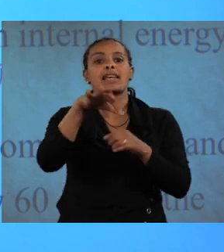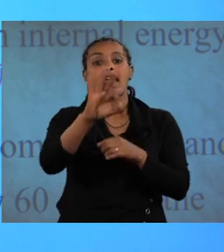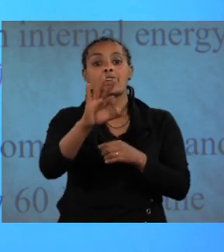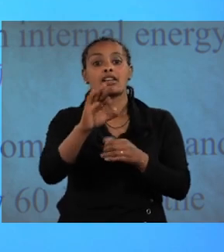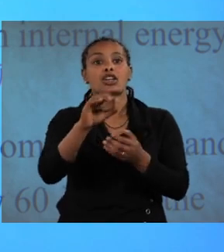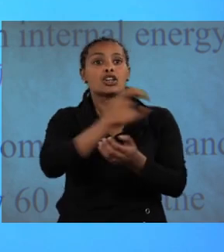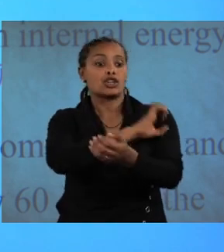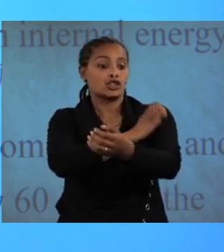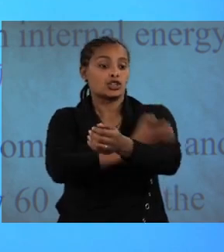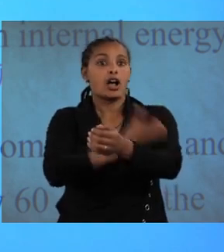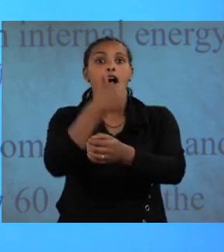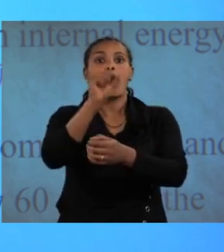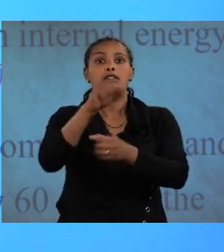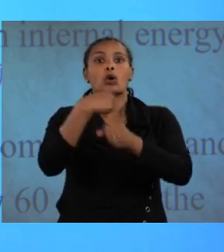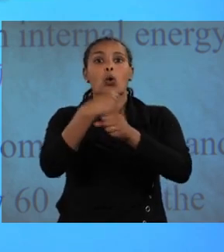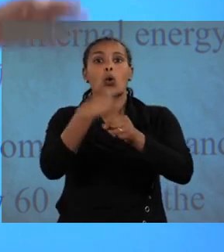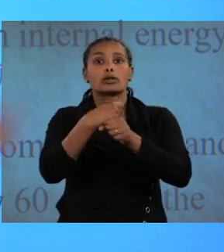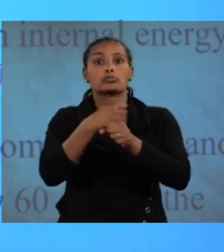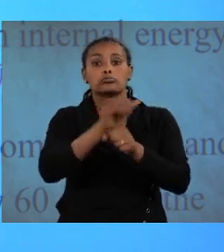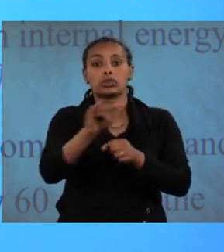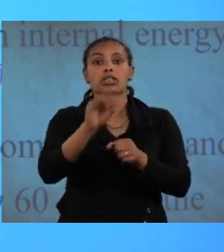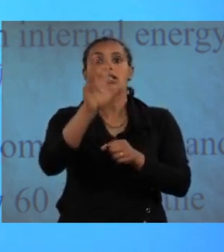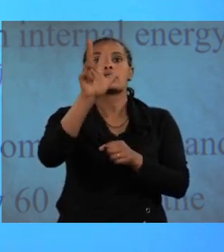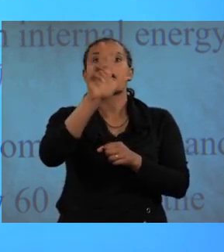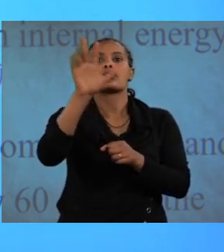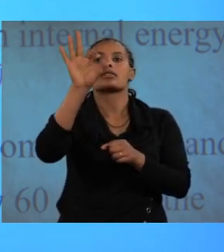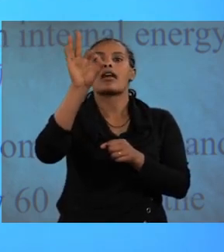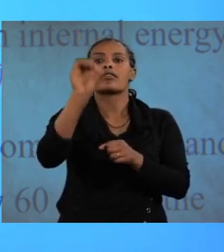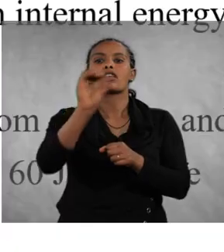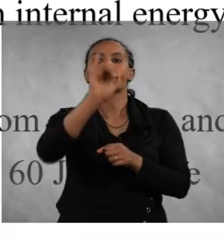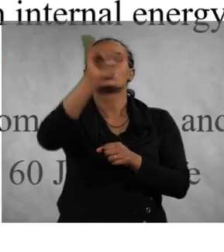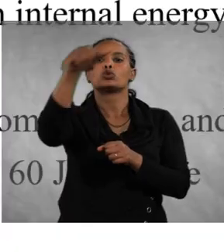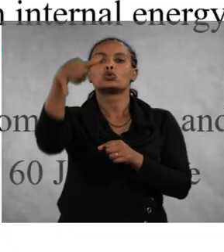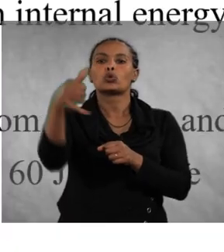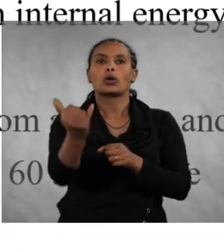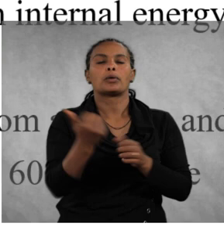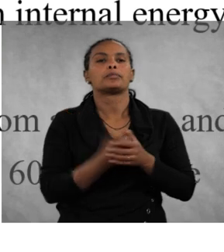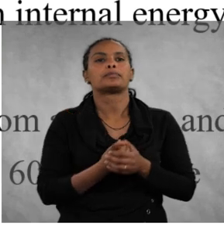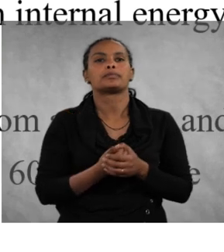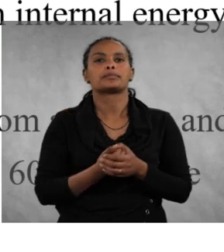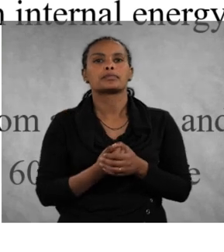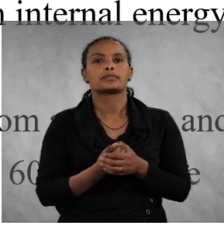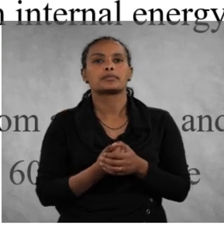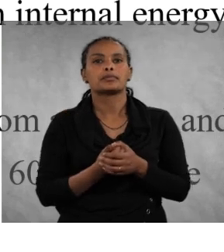energy as work which is 390 joule.